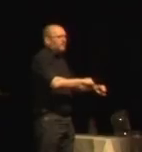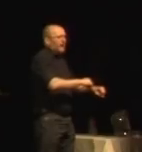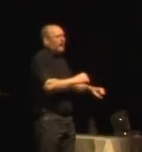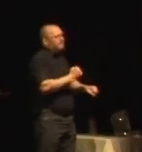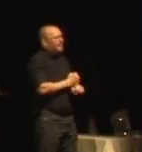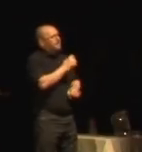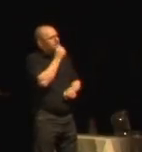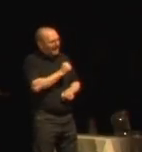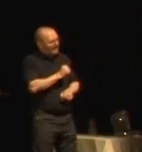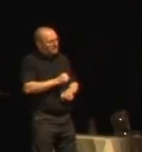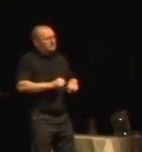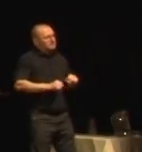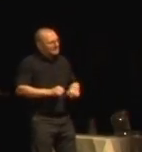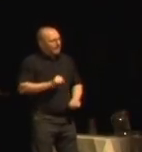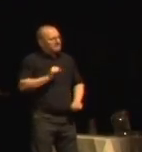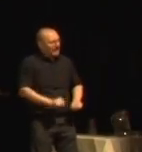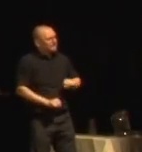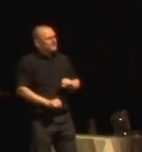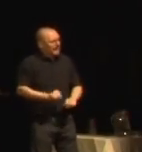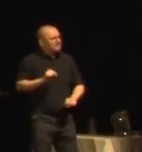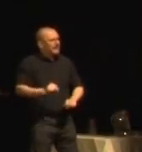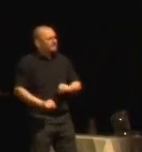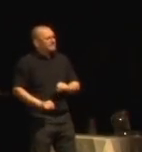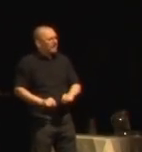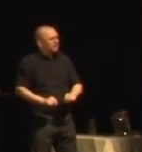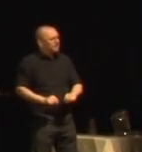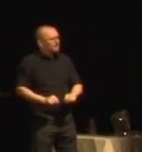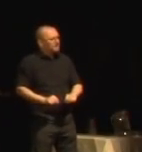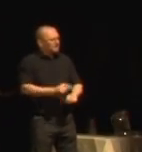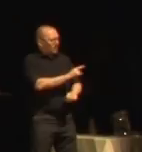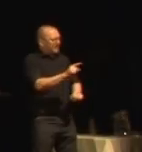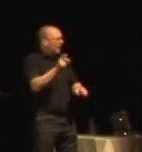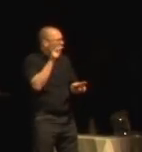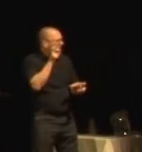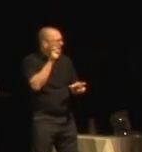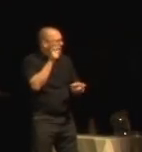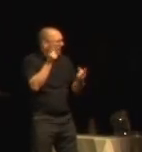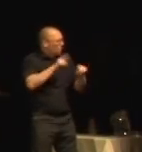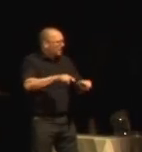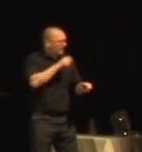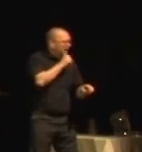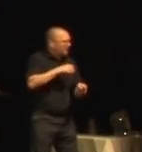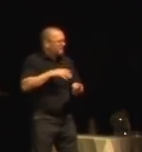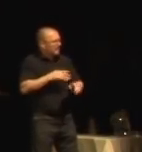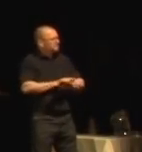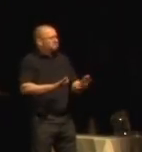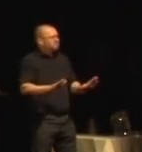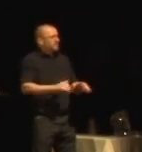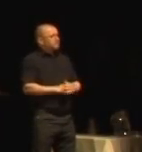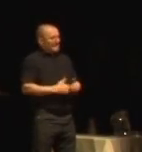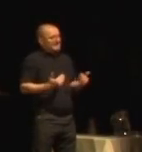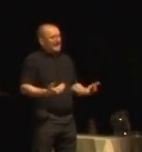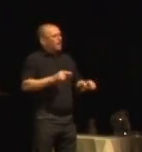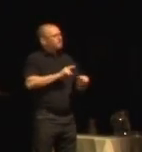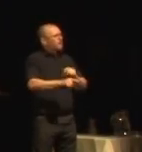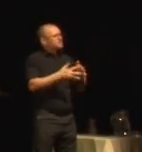clomp, clomp. So there were no telltale noises. Now, most US orchestras are about 40